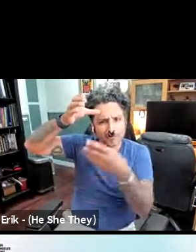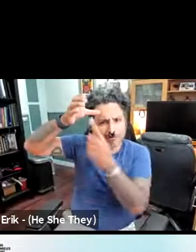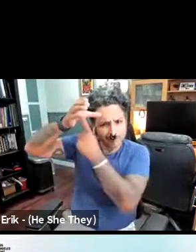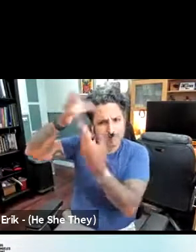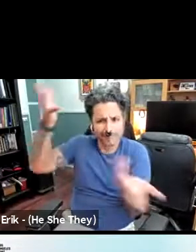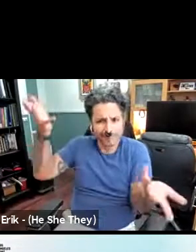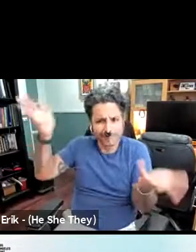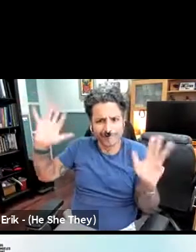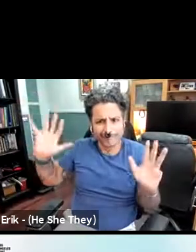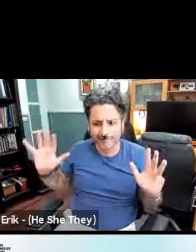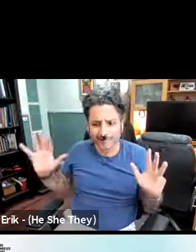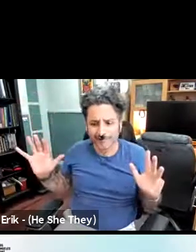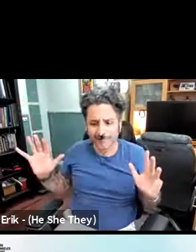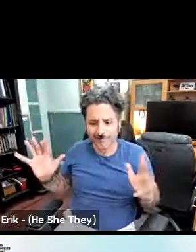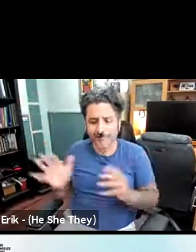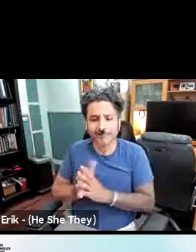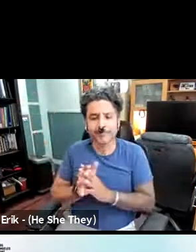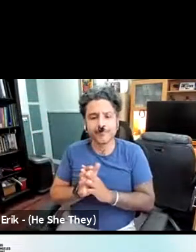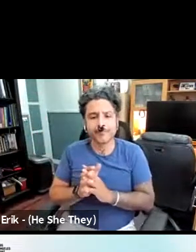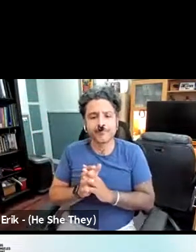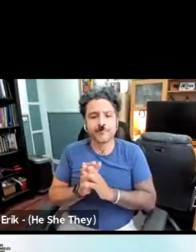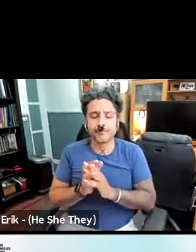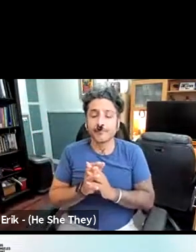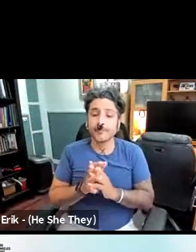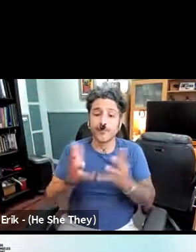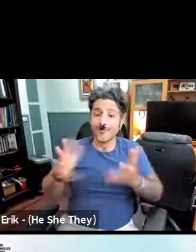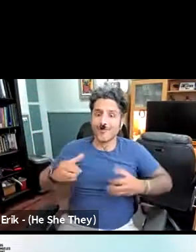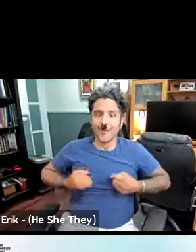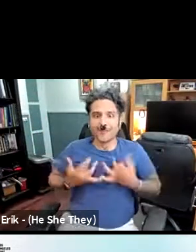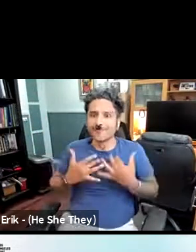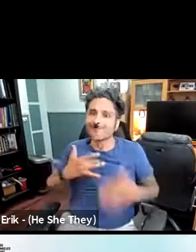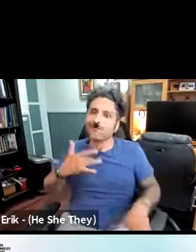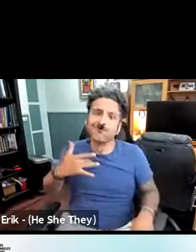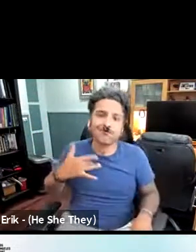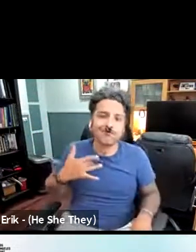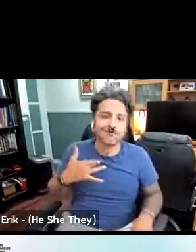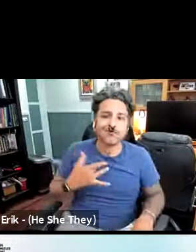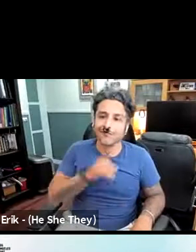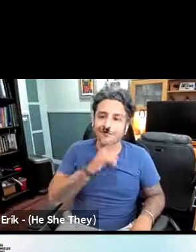know? Just activate it. So I you got me passionate, that's all.